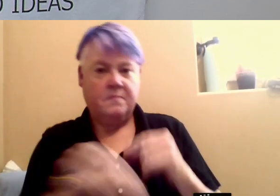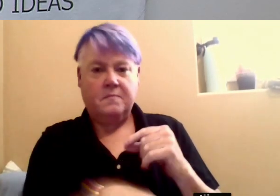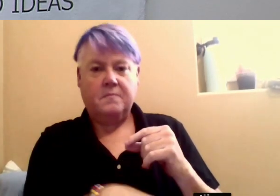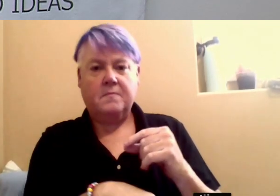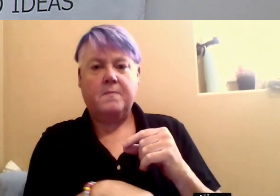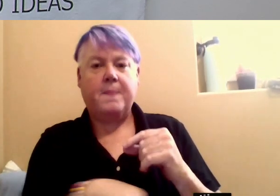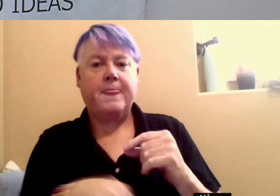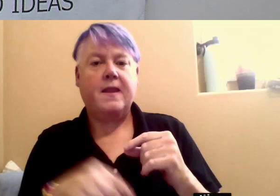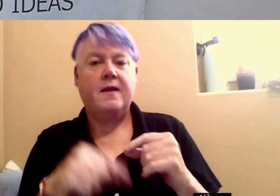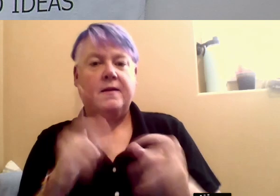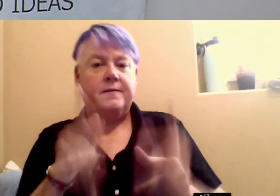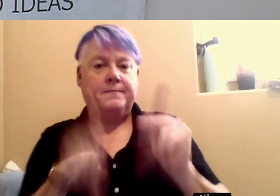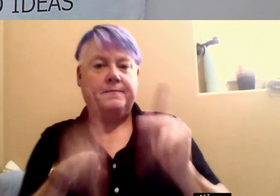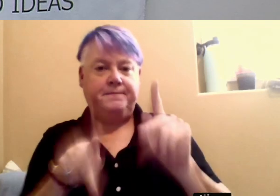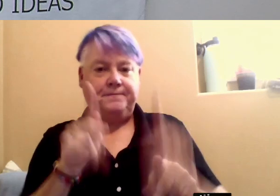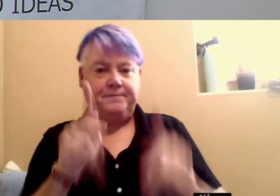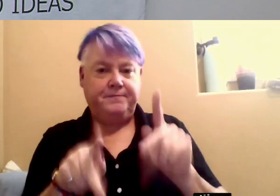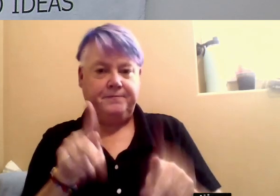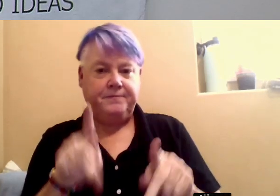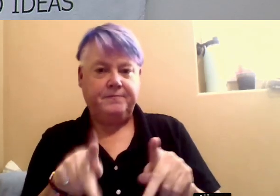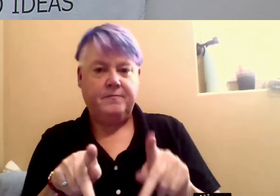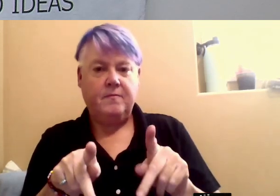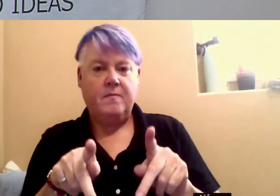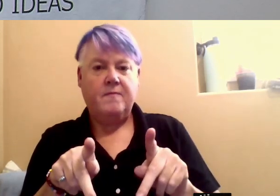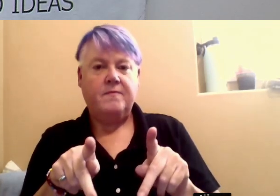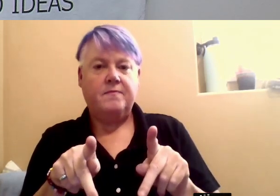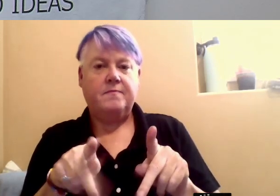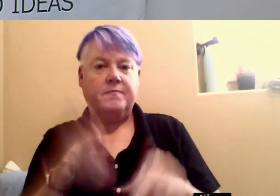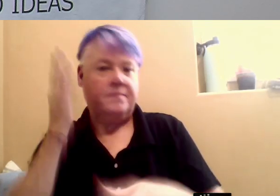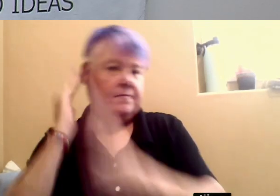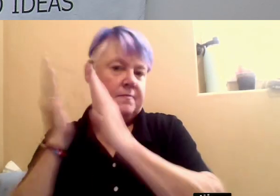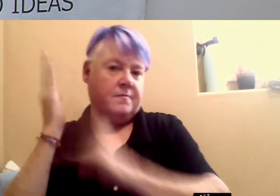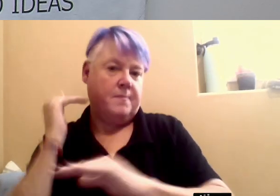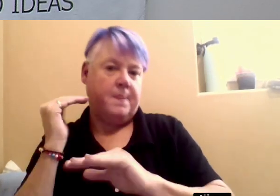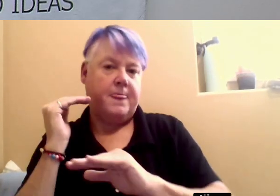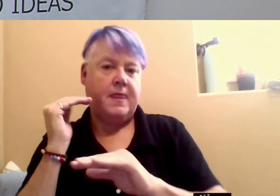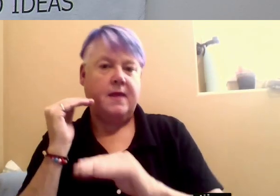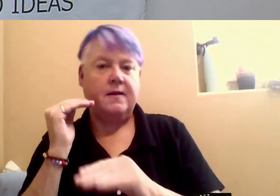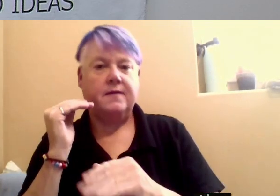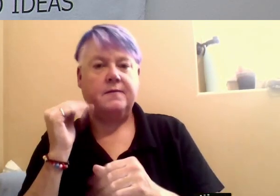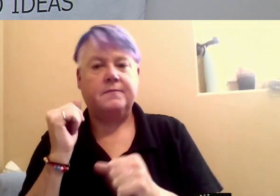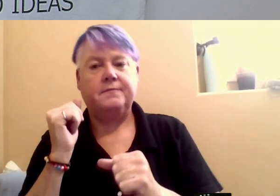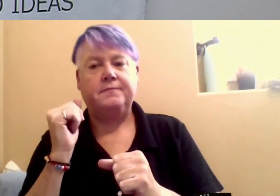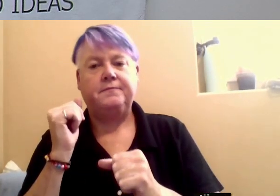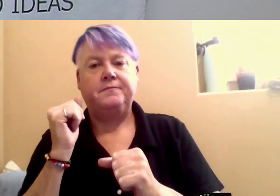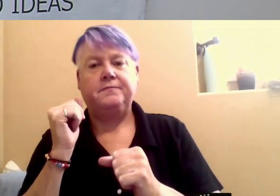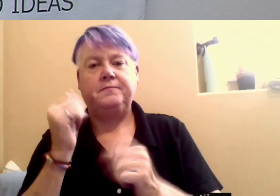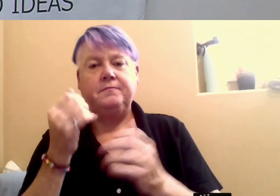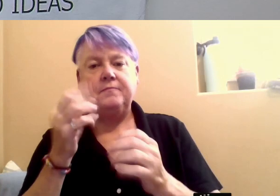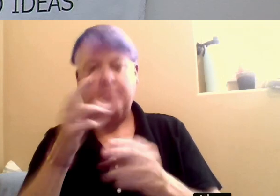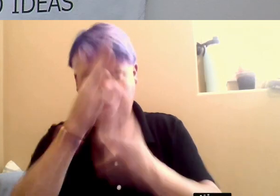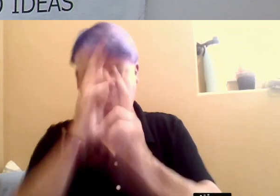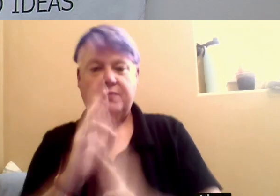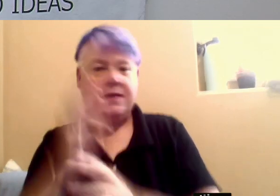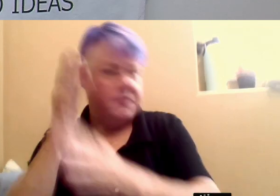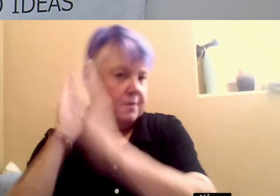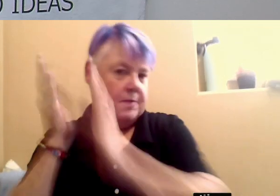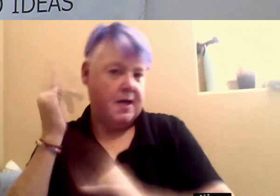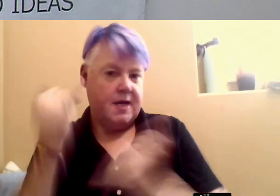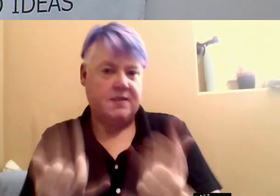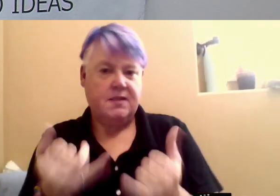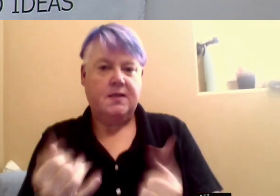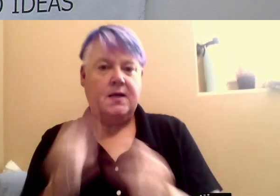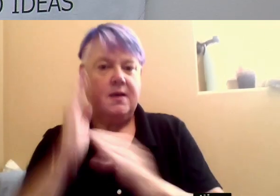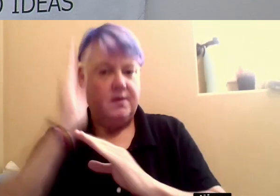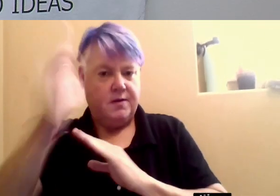Library acknowledges that we are gathered on the lands of the Blackfoot people of the Canadian Plains and pays respect to the Blackfoot people